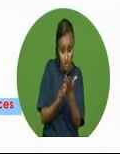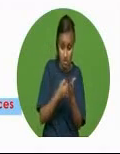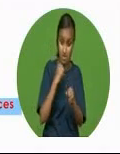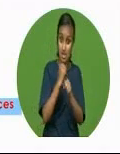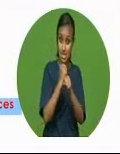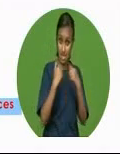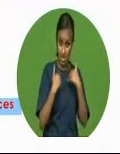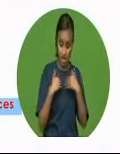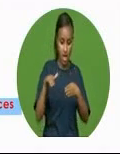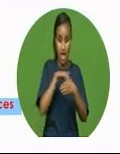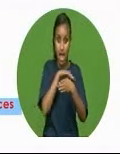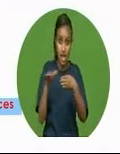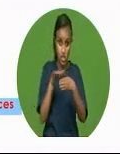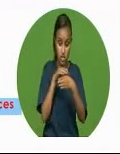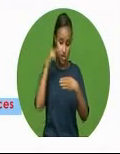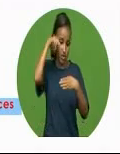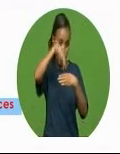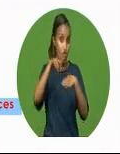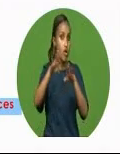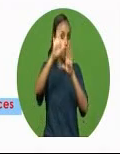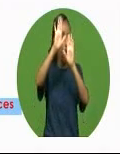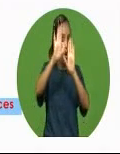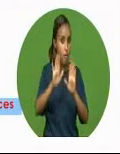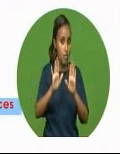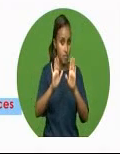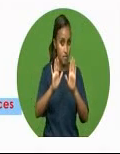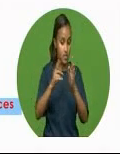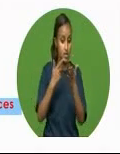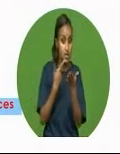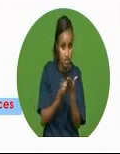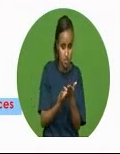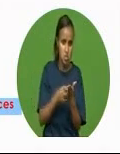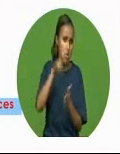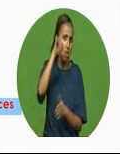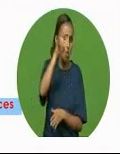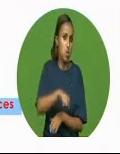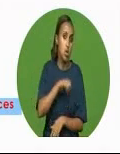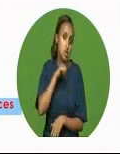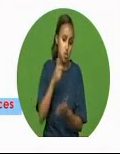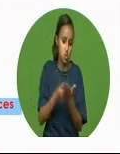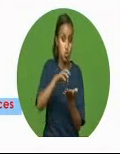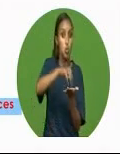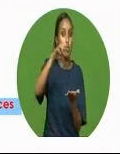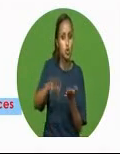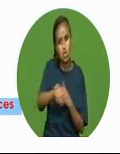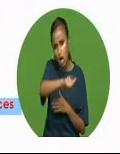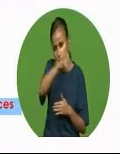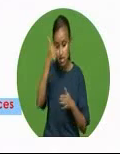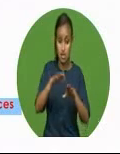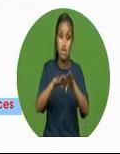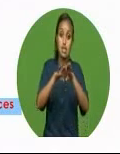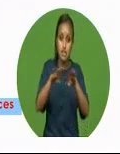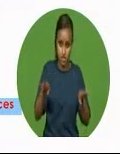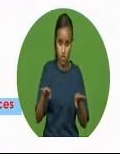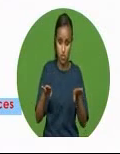While projecting the edge view of the oblique surface, it will not be necessary to project the